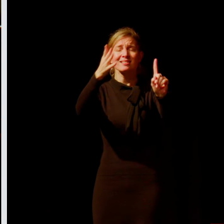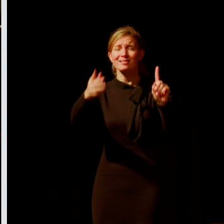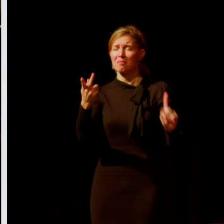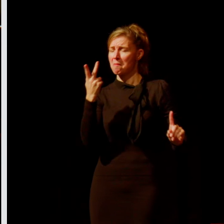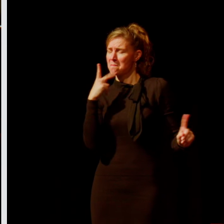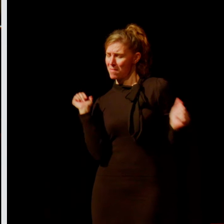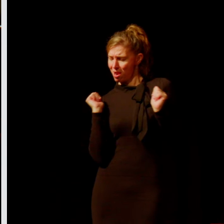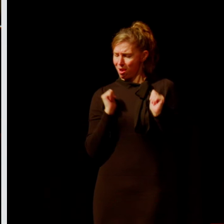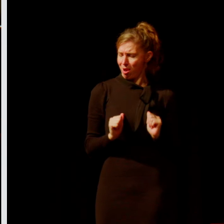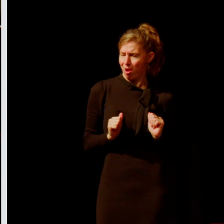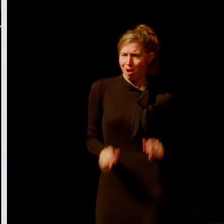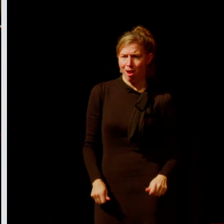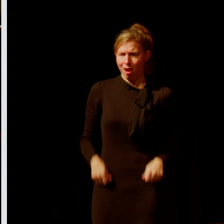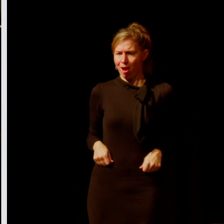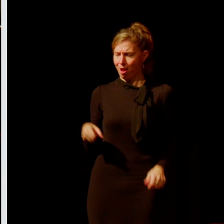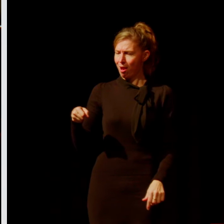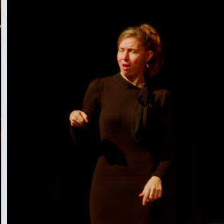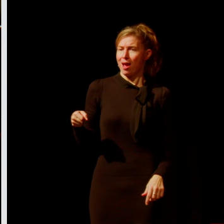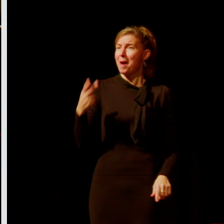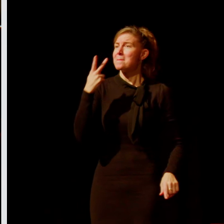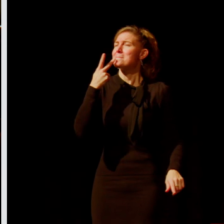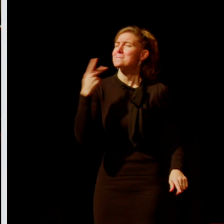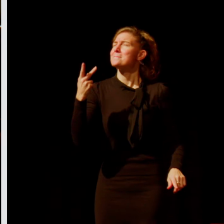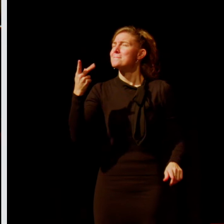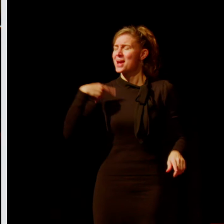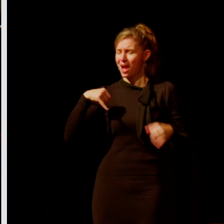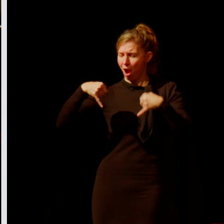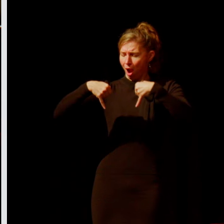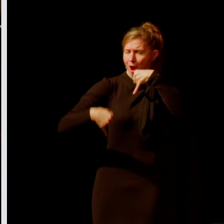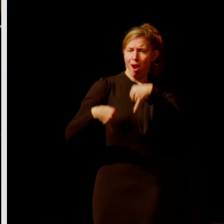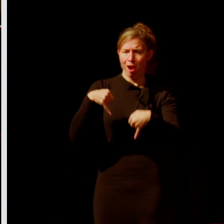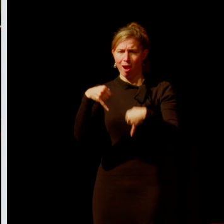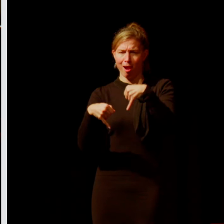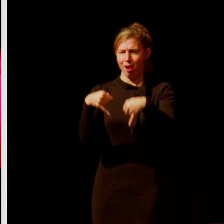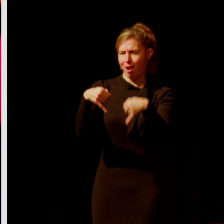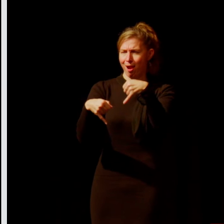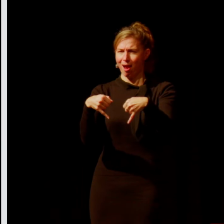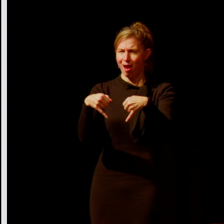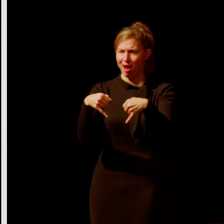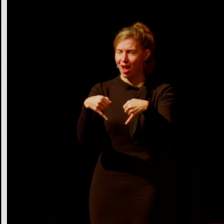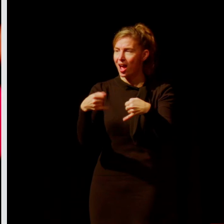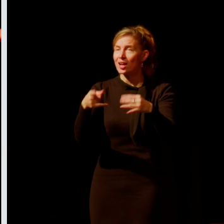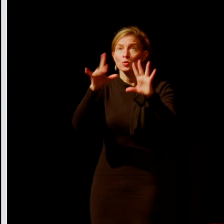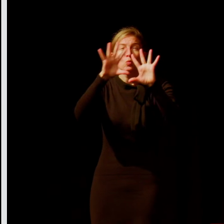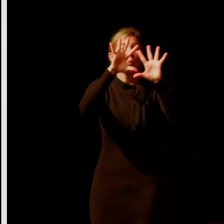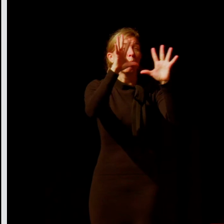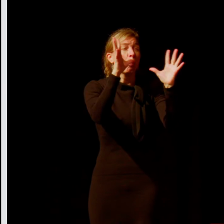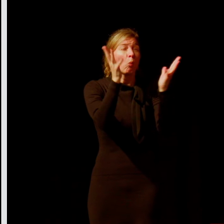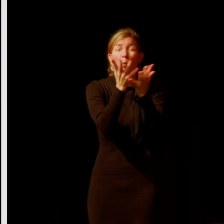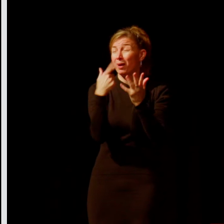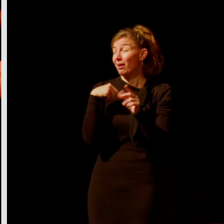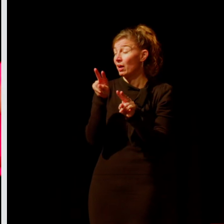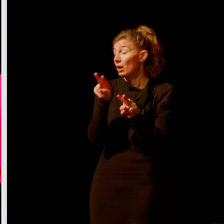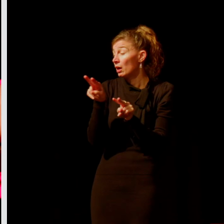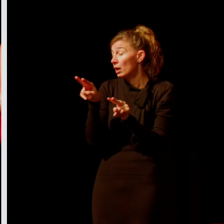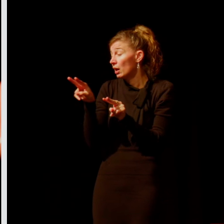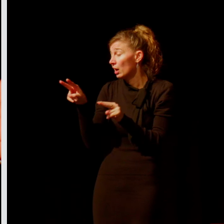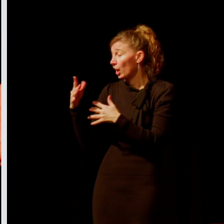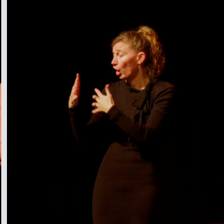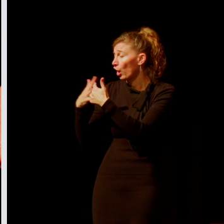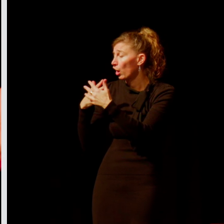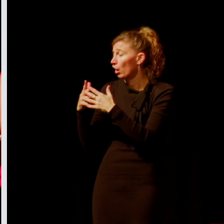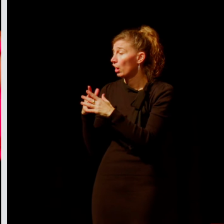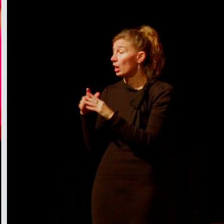pink briefcase, and yes, pink sky-high heels. In a world as grey as mine, Barbie's not